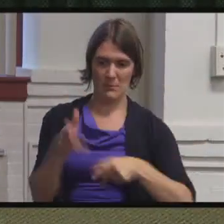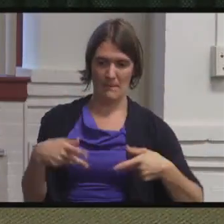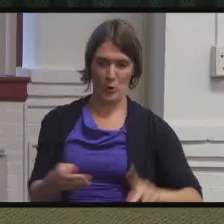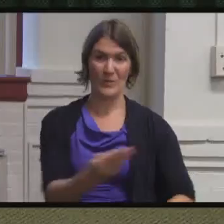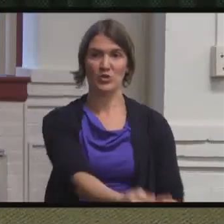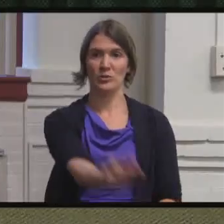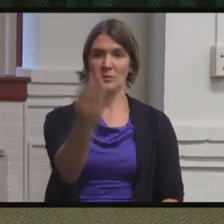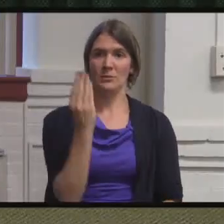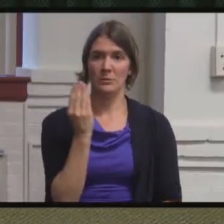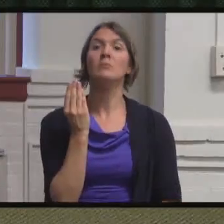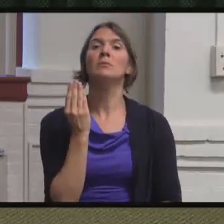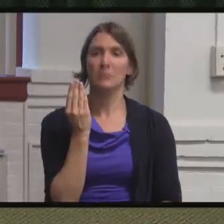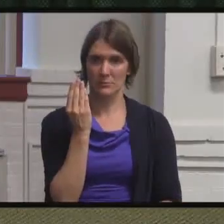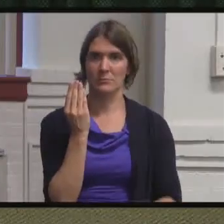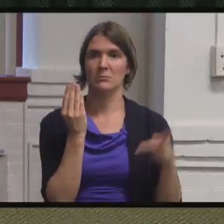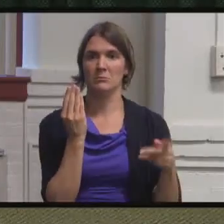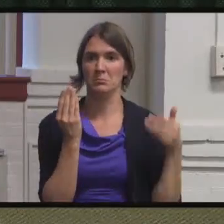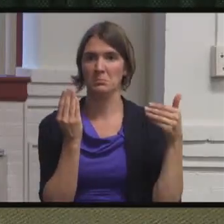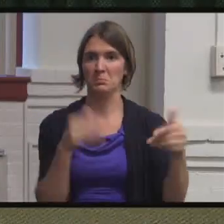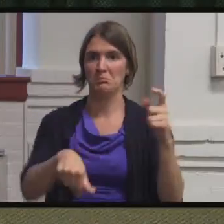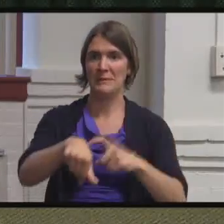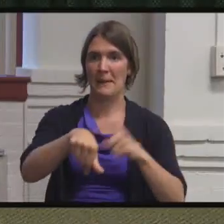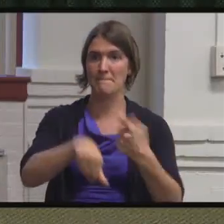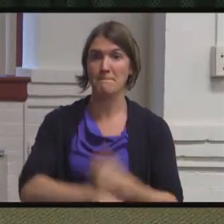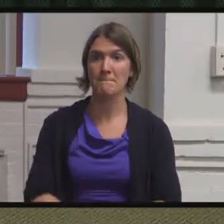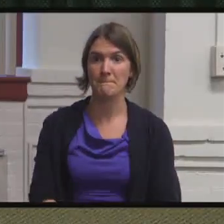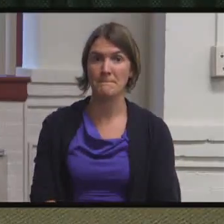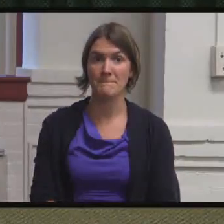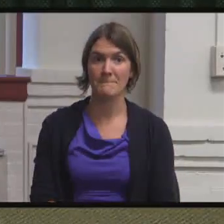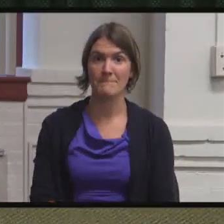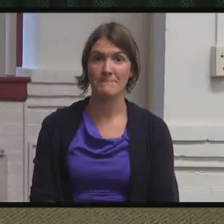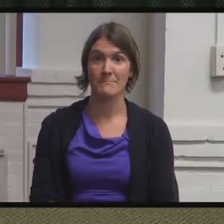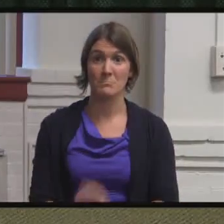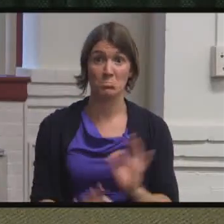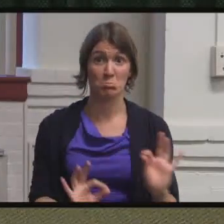held in time for the event.